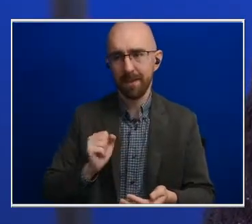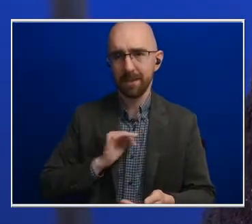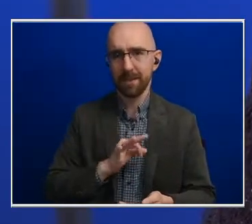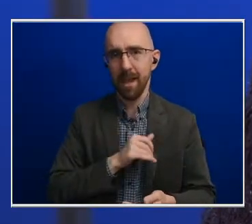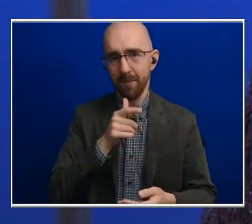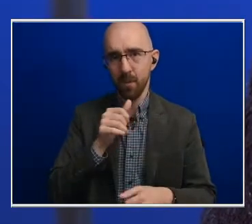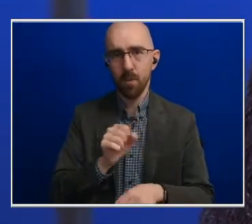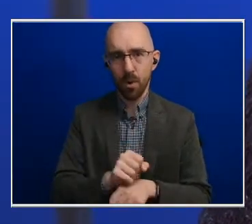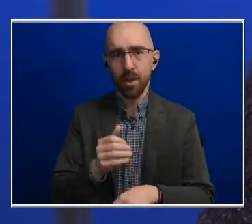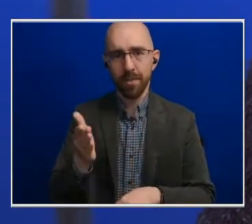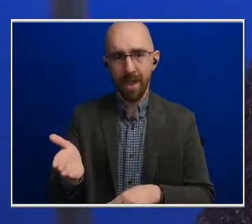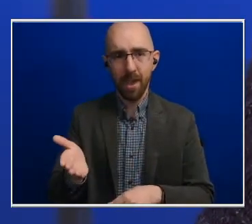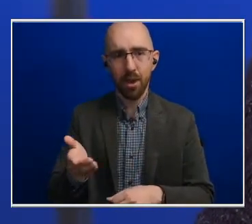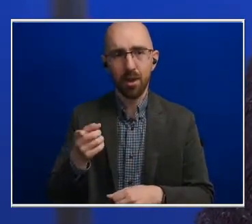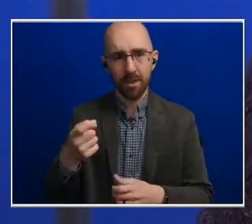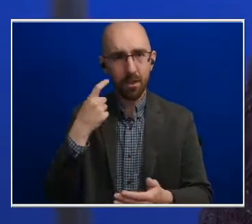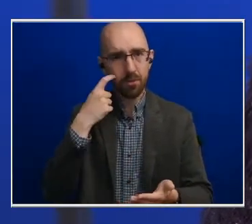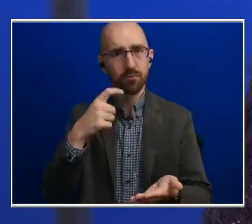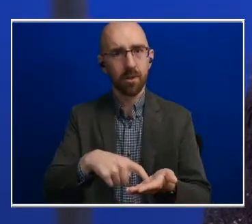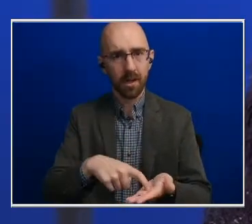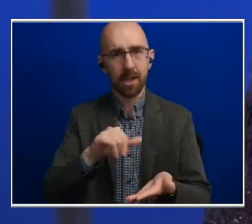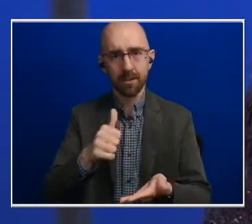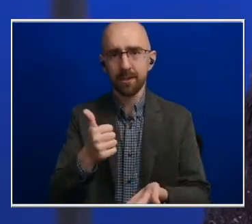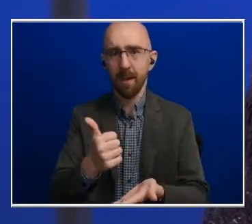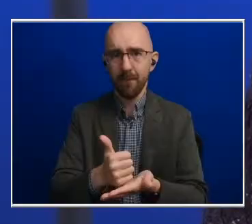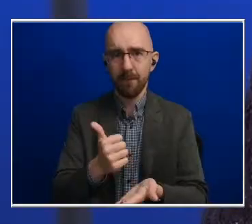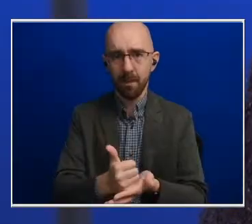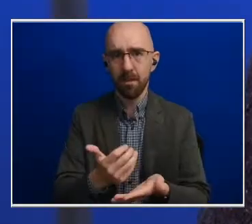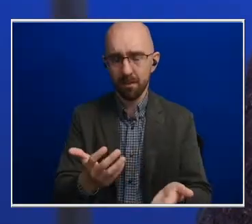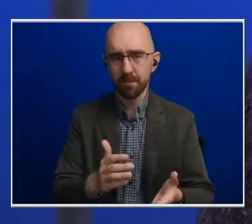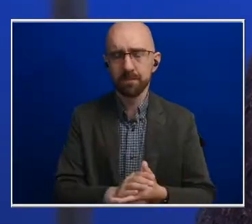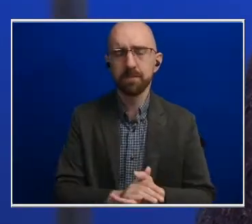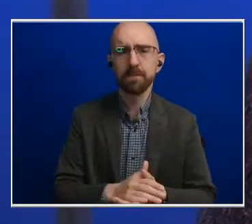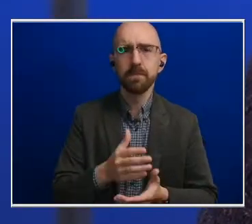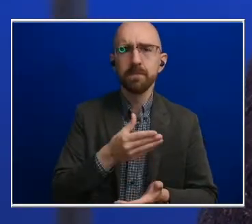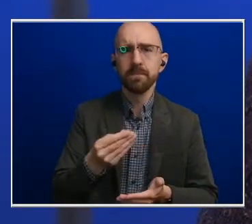they recognize that it's helpful. And beyond just